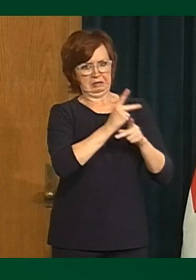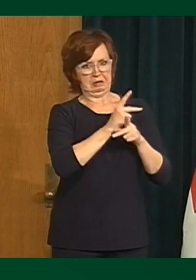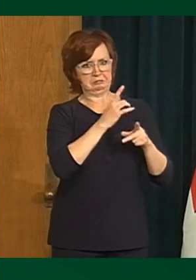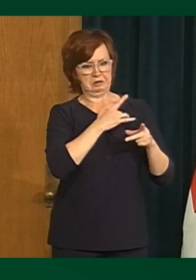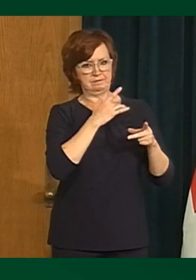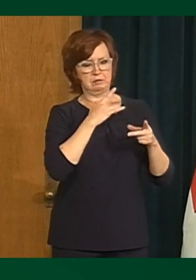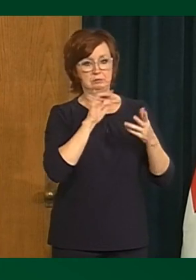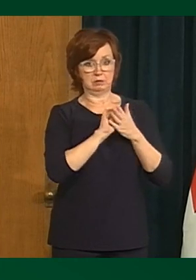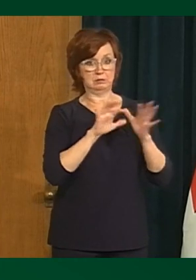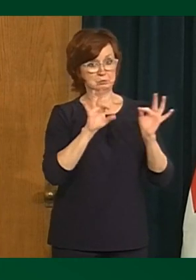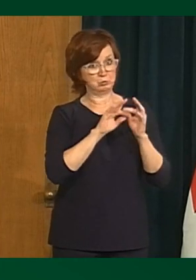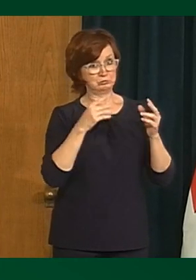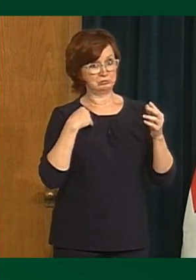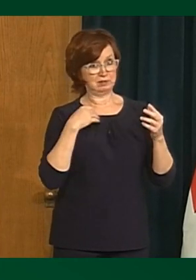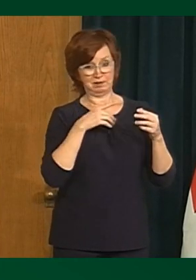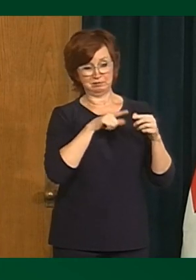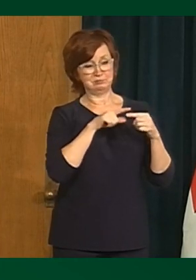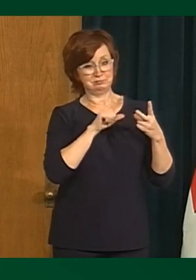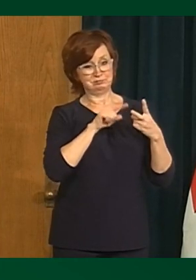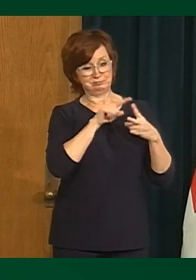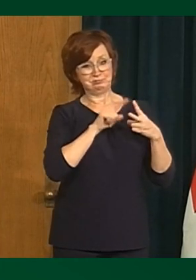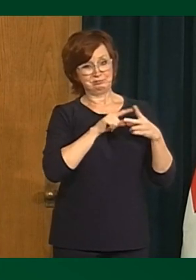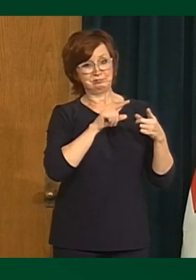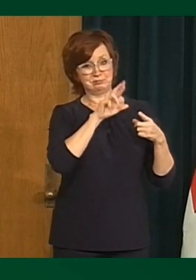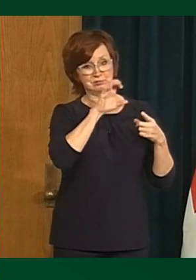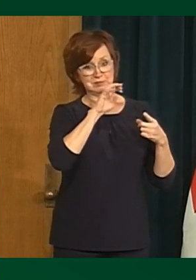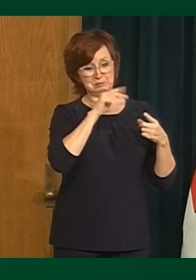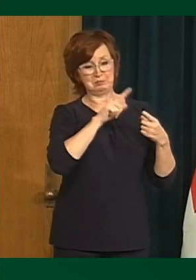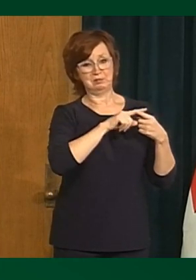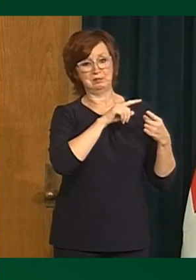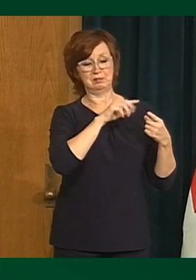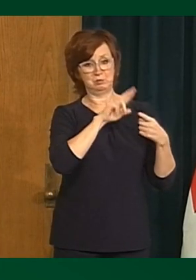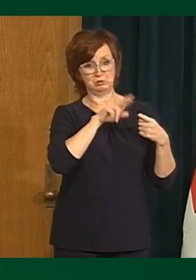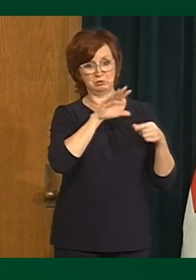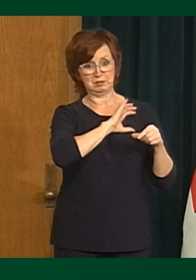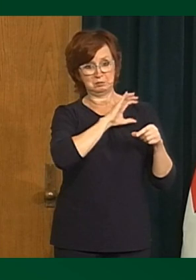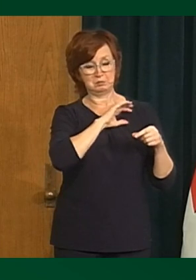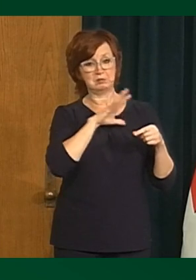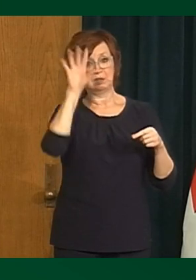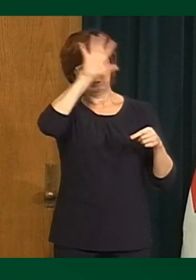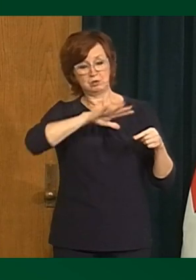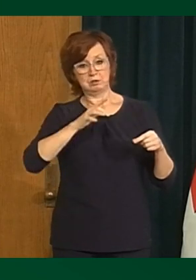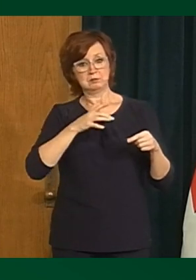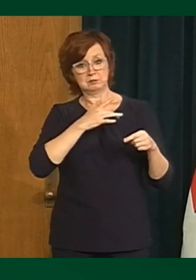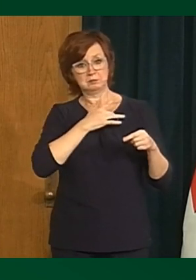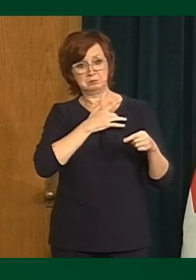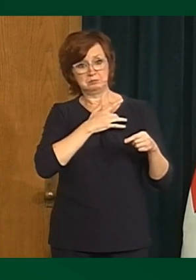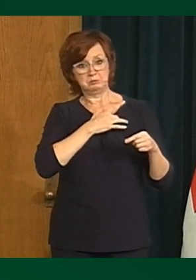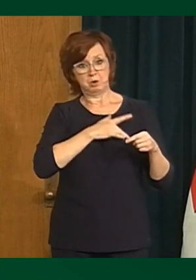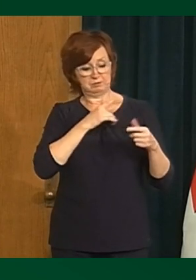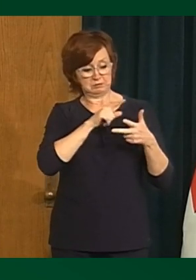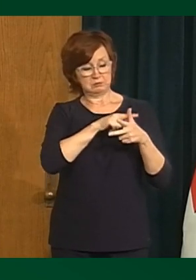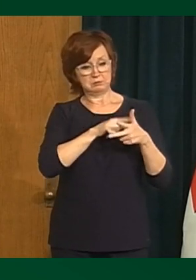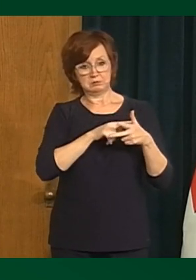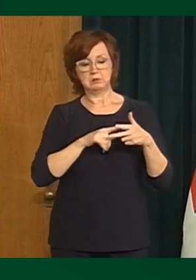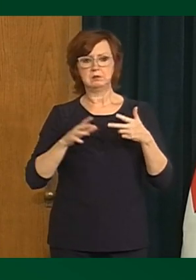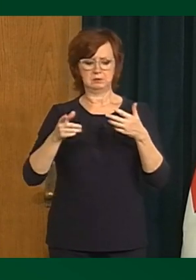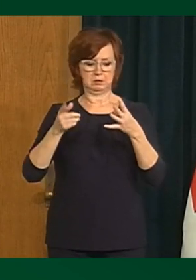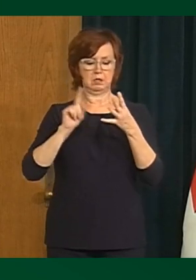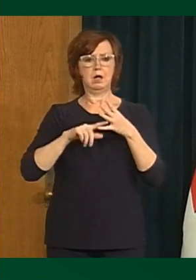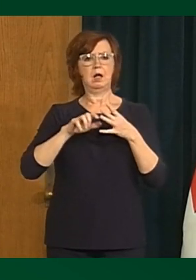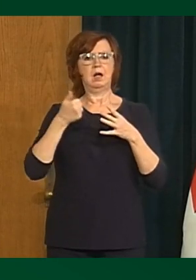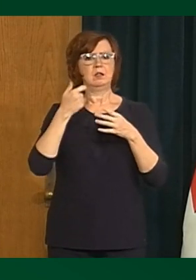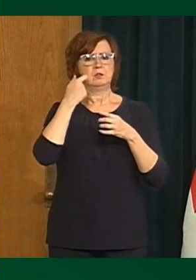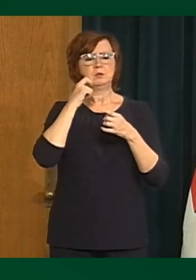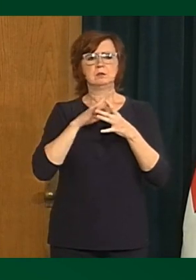That's why we have law enforcement here in this city and across the province. With respect to the comments that were made earlier around